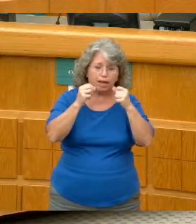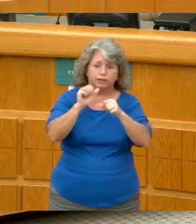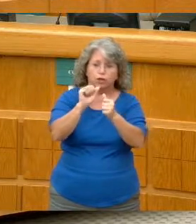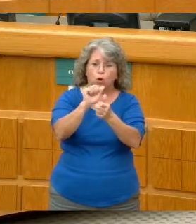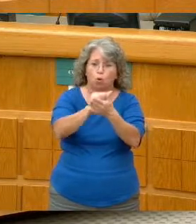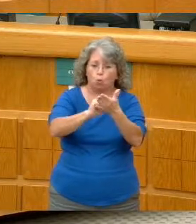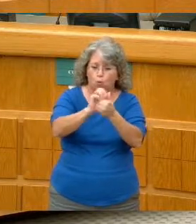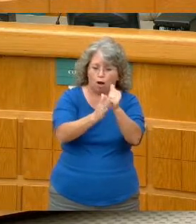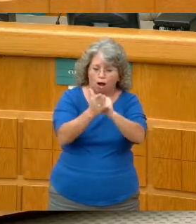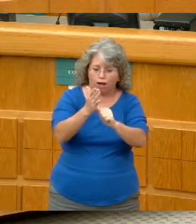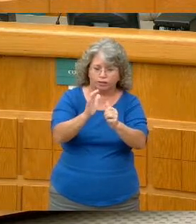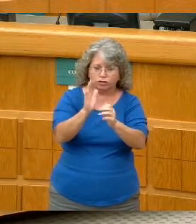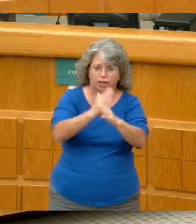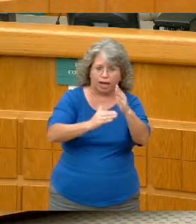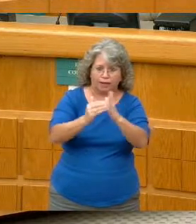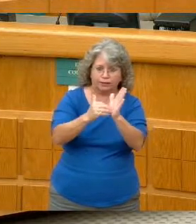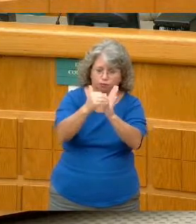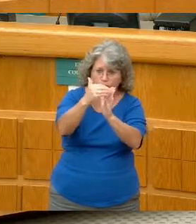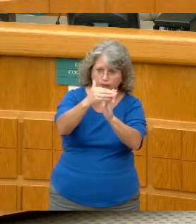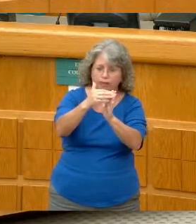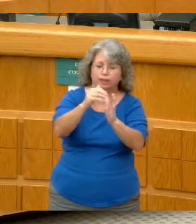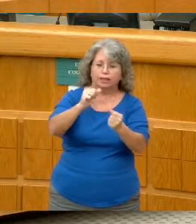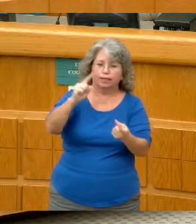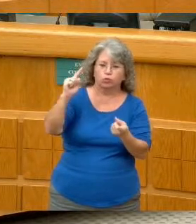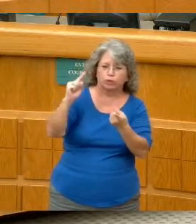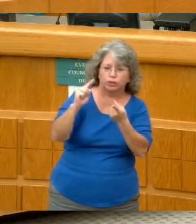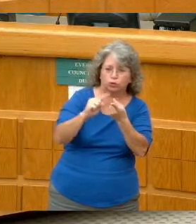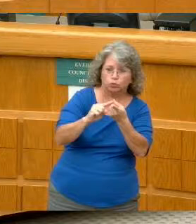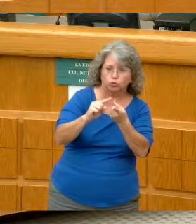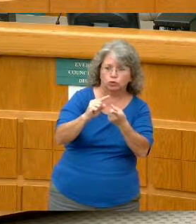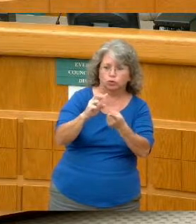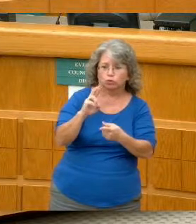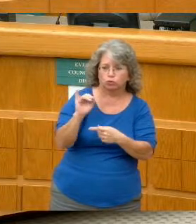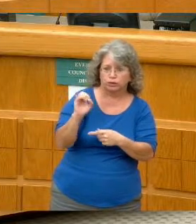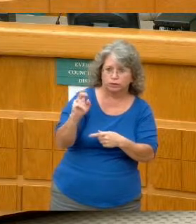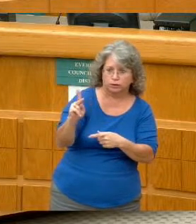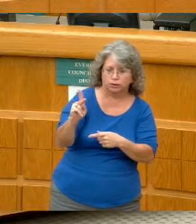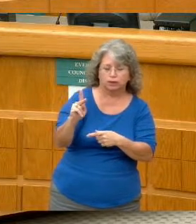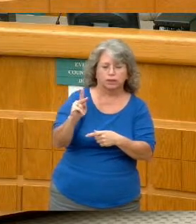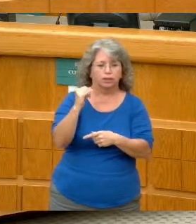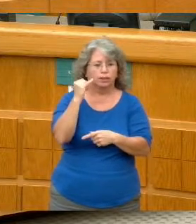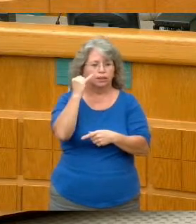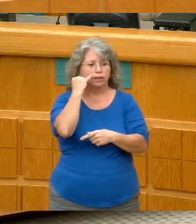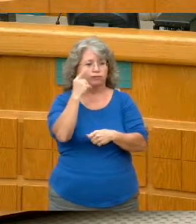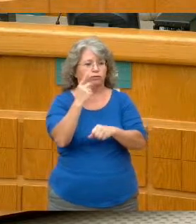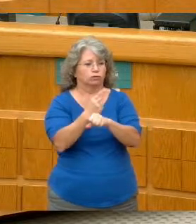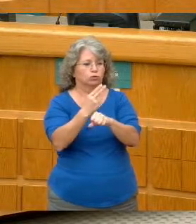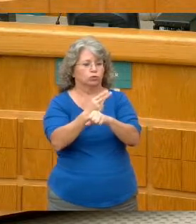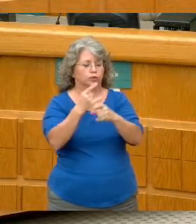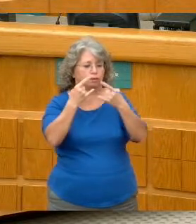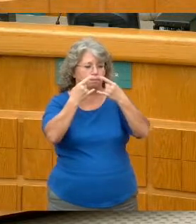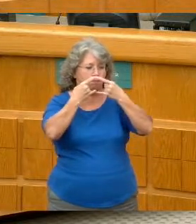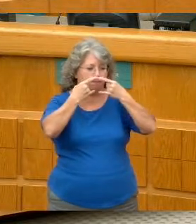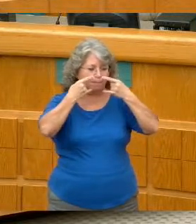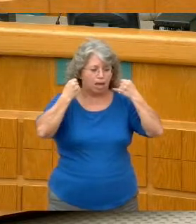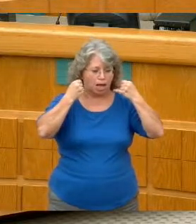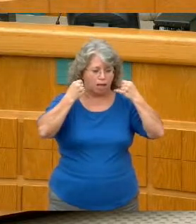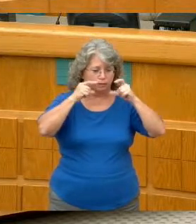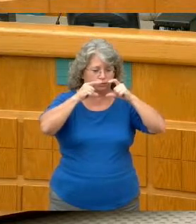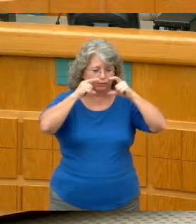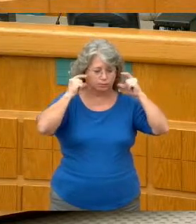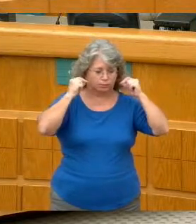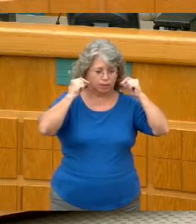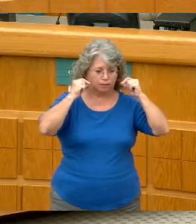frequently, it can mitigate the risk. And as I said just now, if you wear a mask, the idea is not